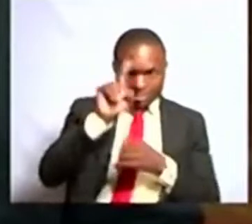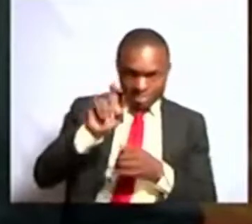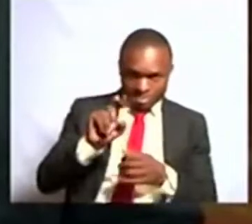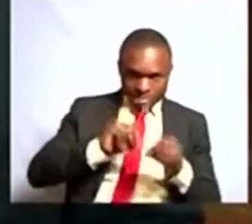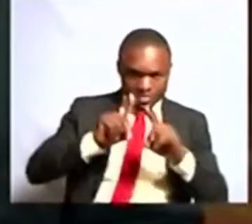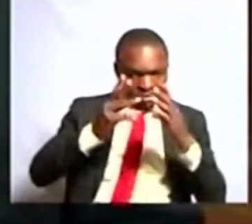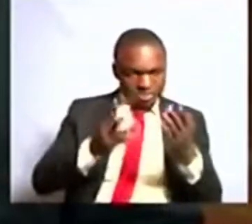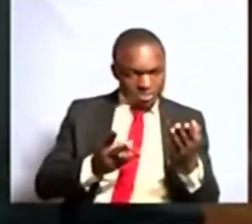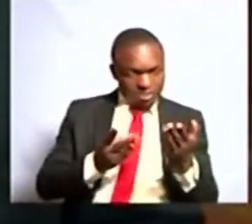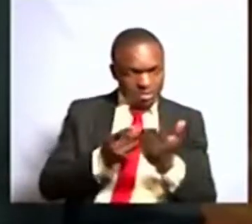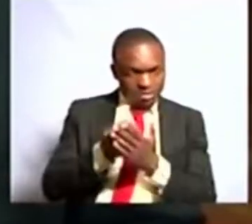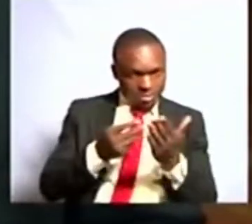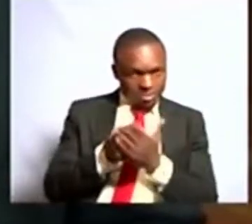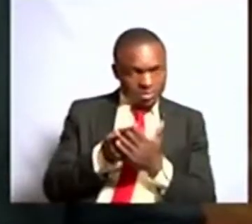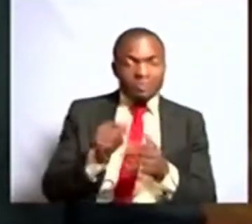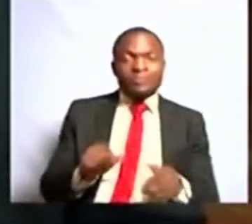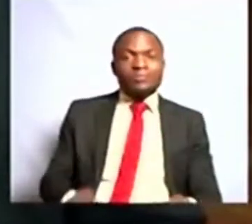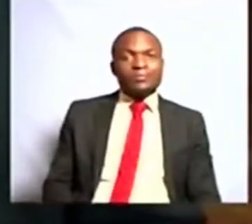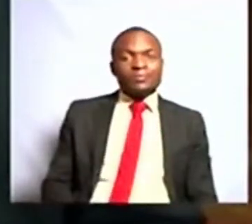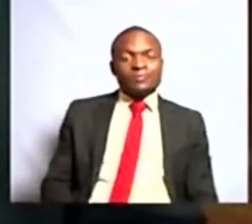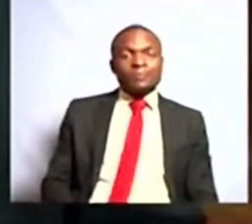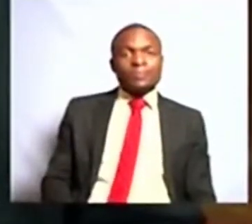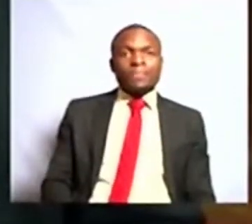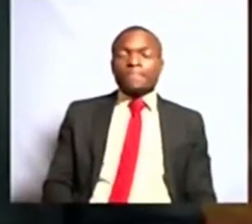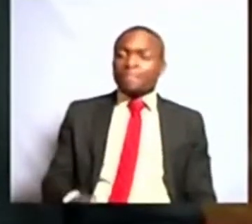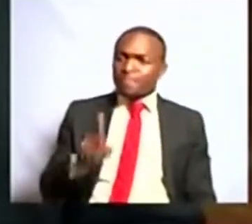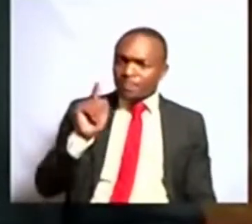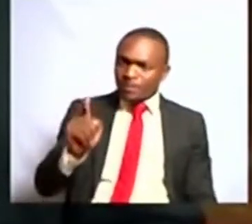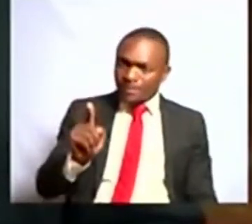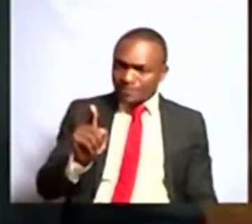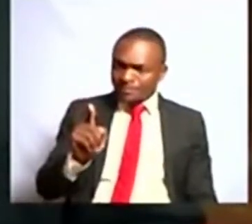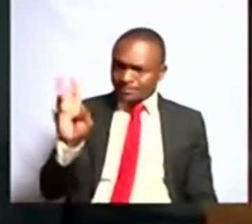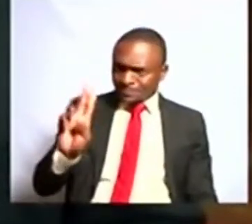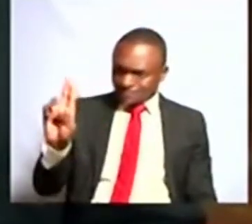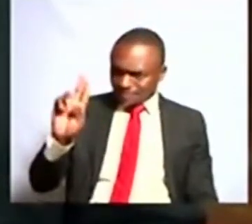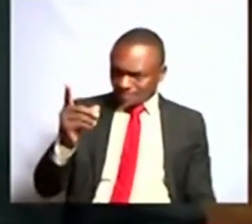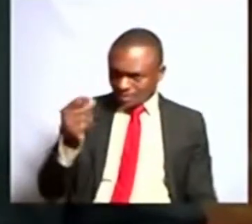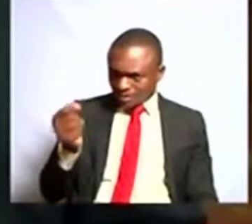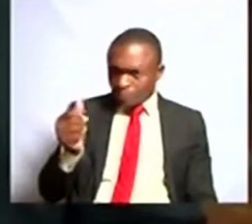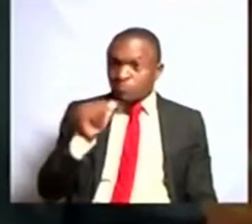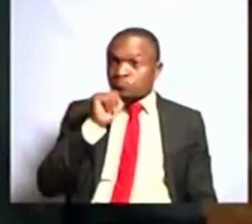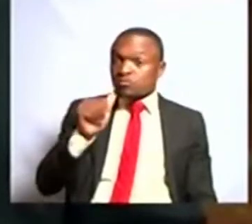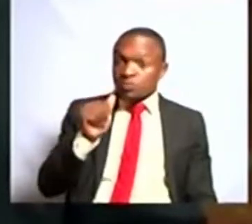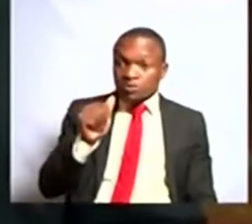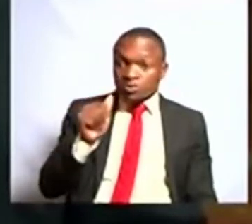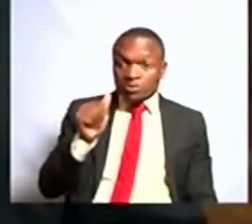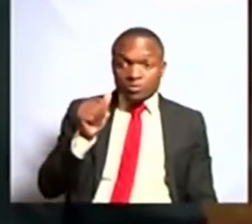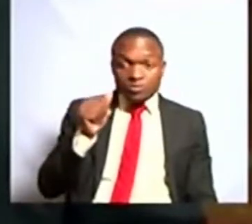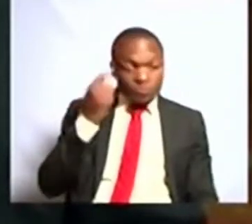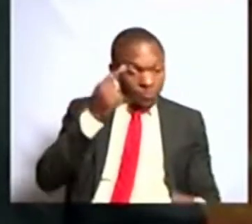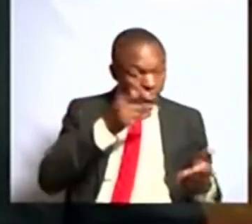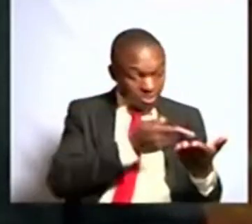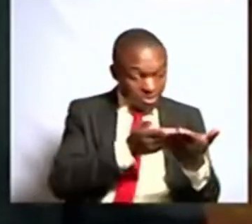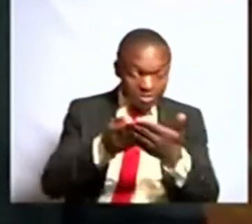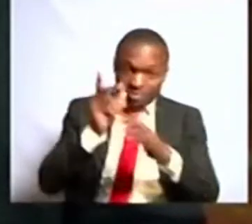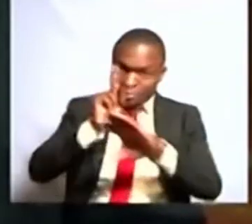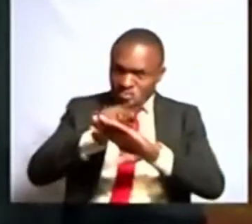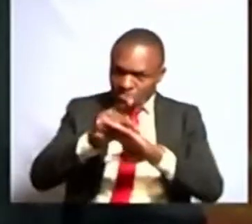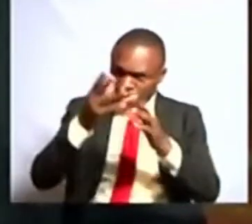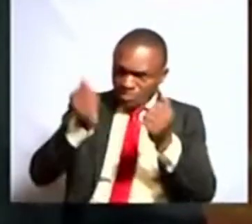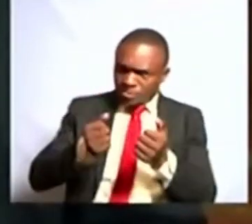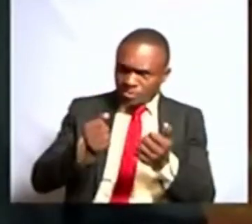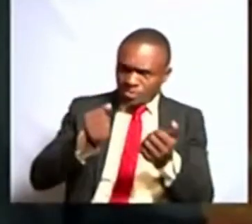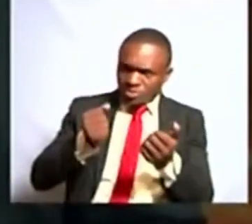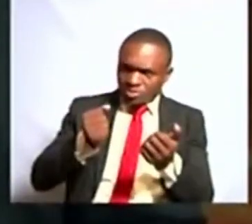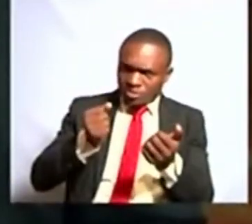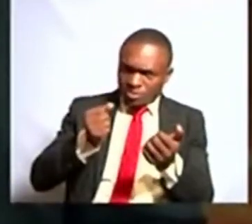the Director of Finance, you were using the monies that were not meant for these projects, and you wanted a